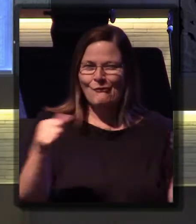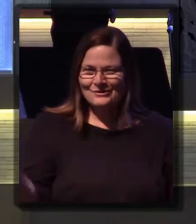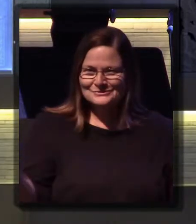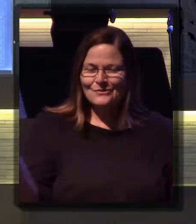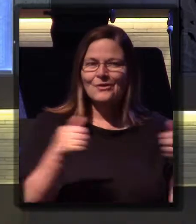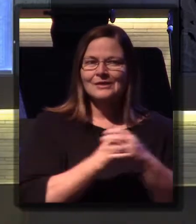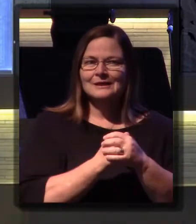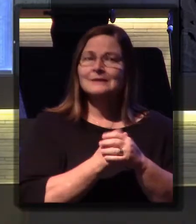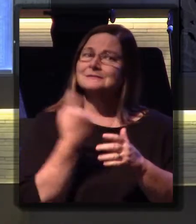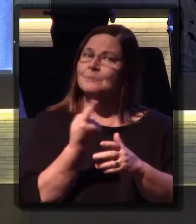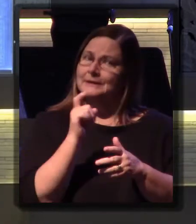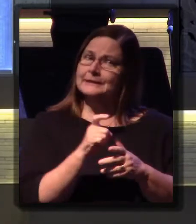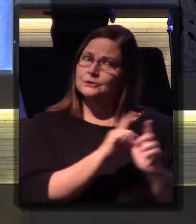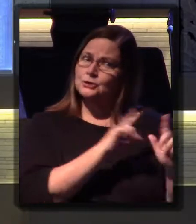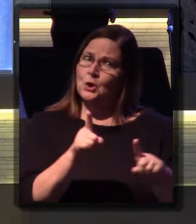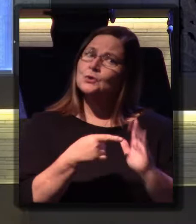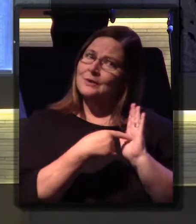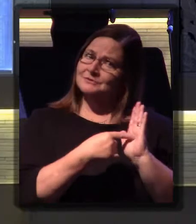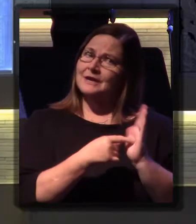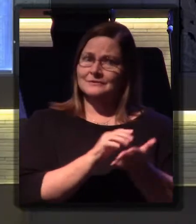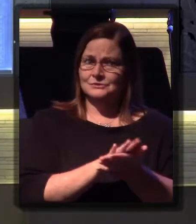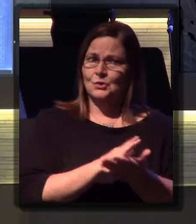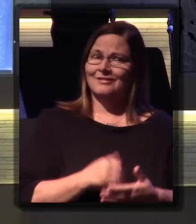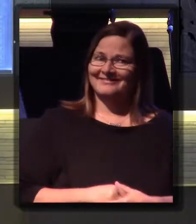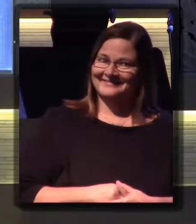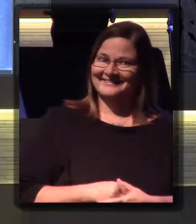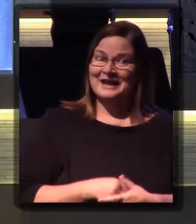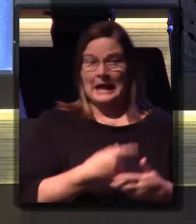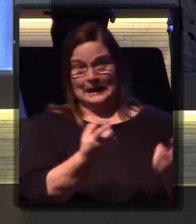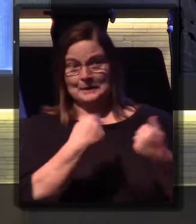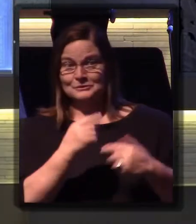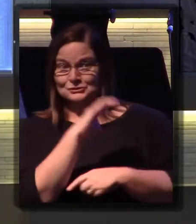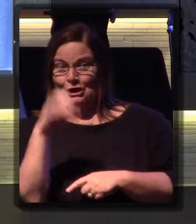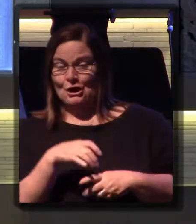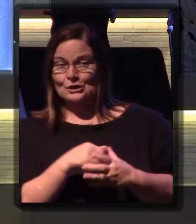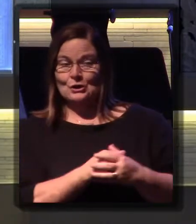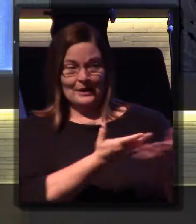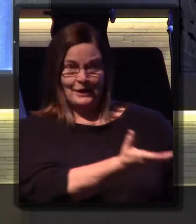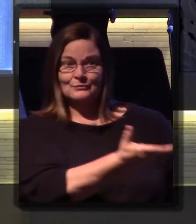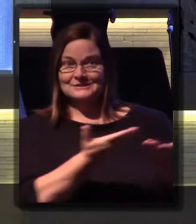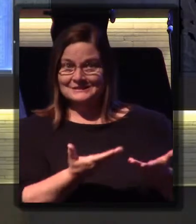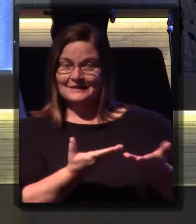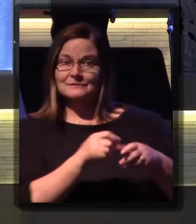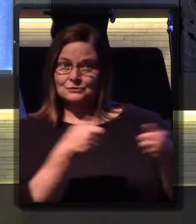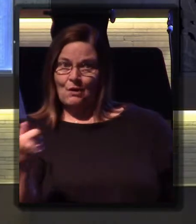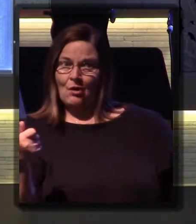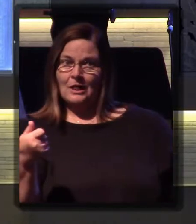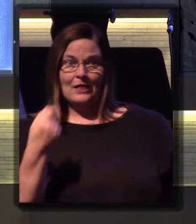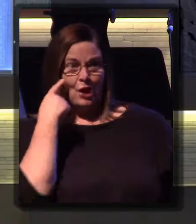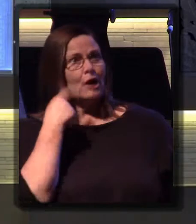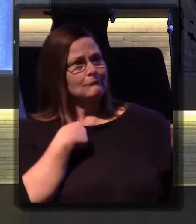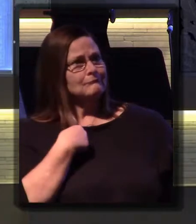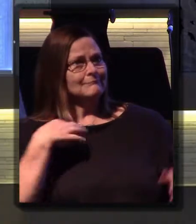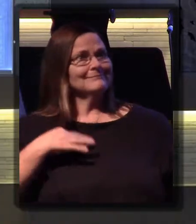of a handwritten Torah scroll. And so someone needed to go as a representative, come to Chicago